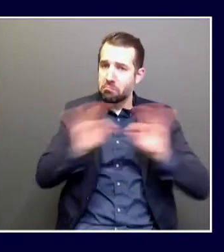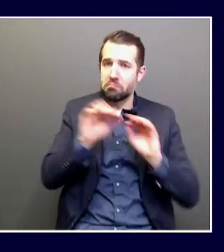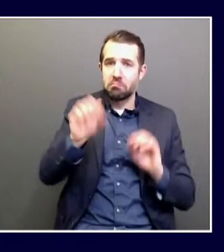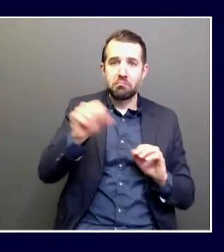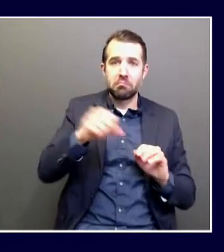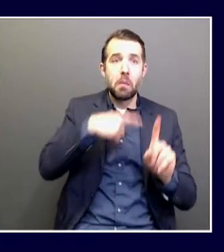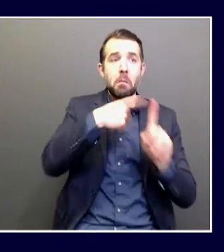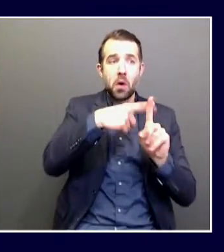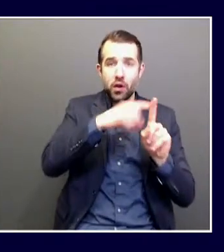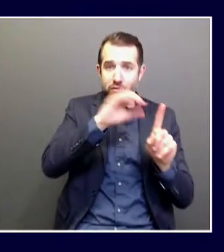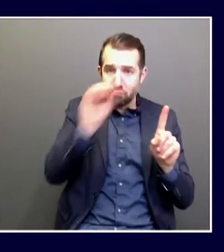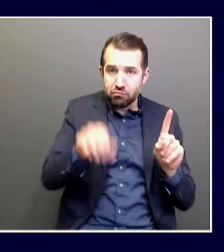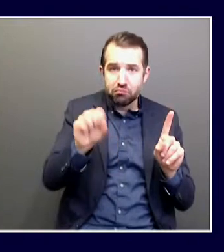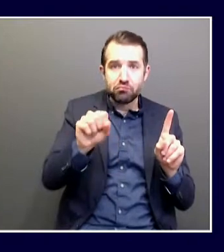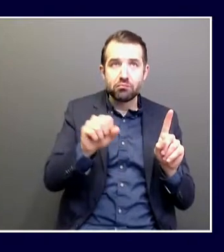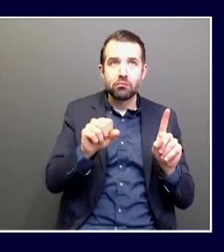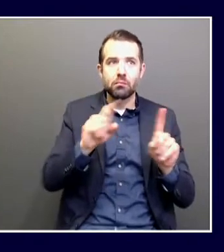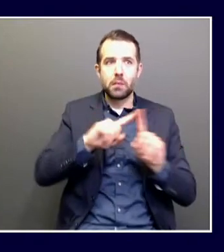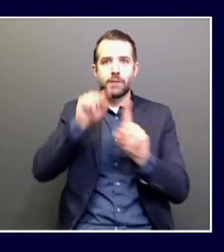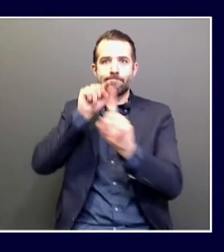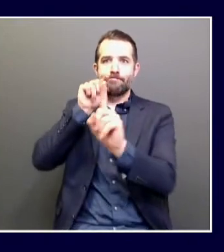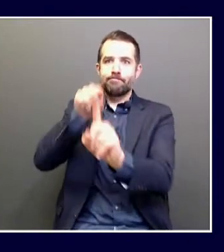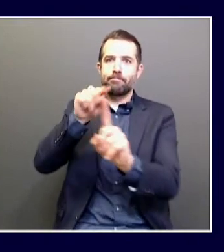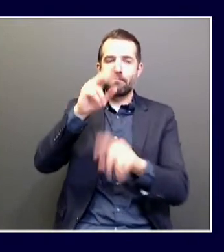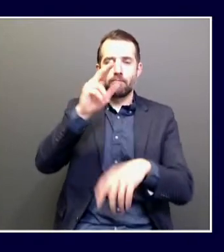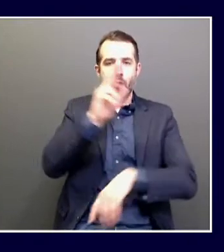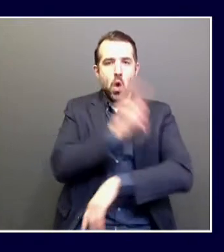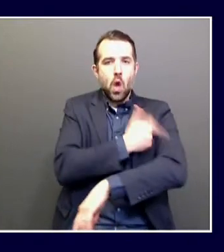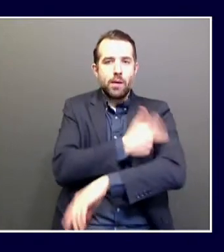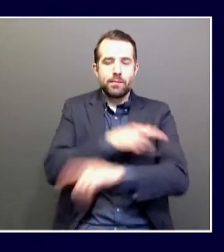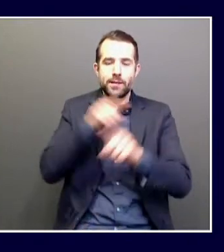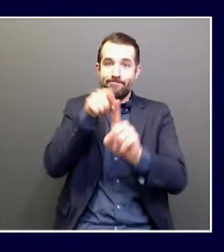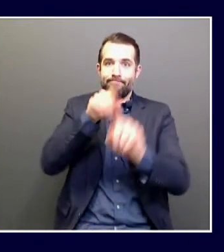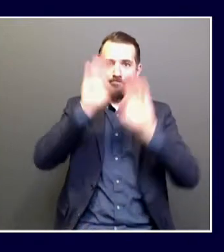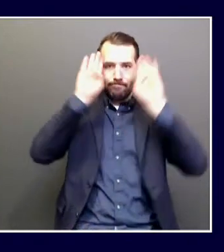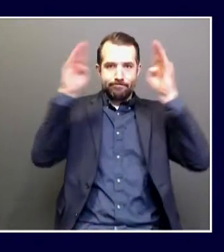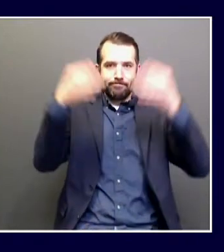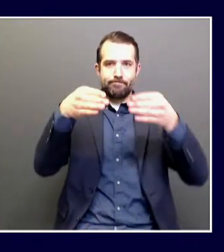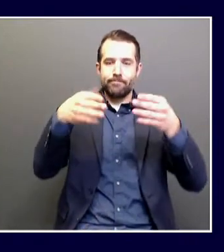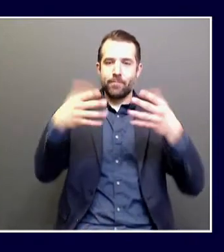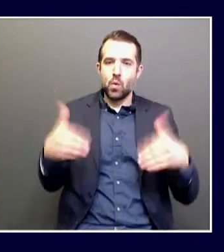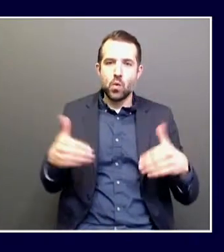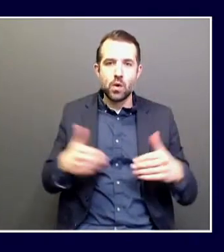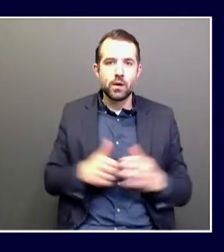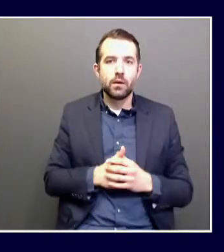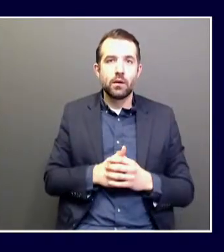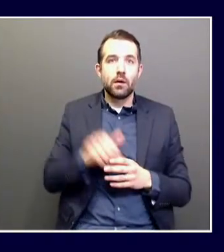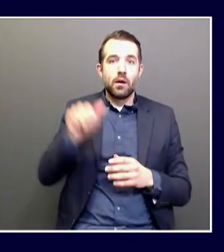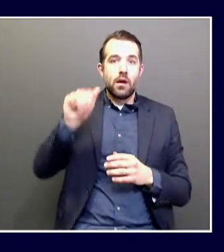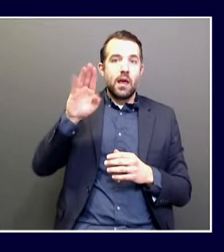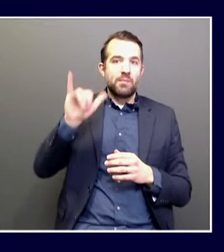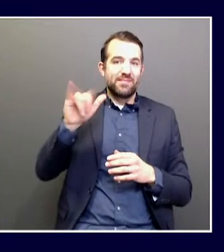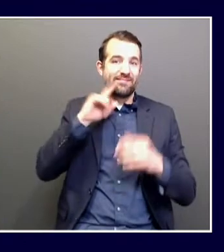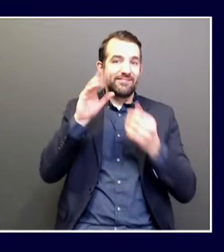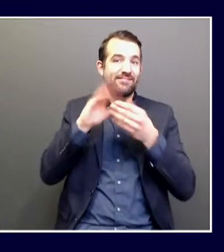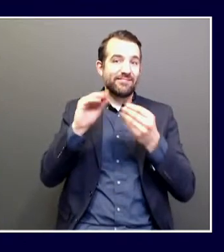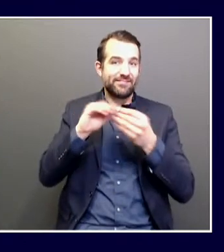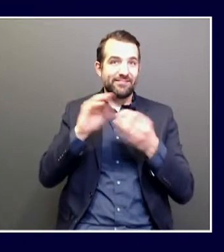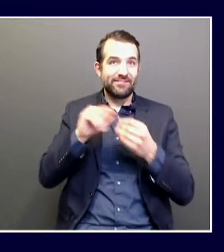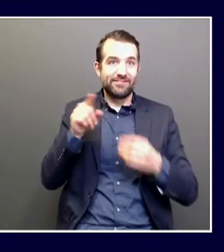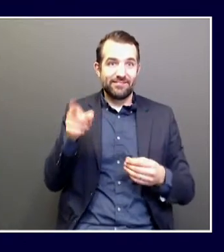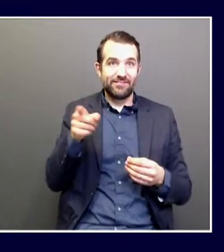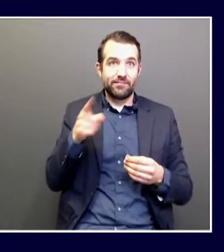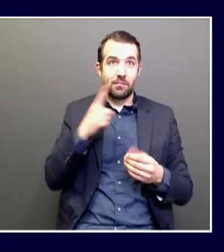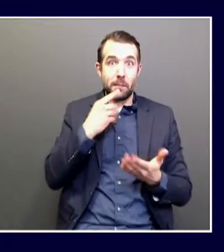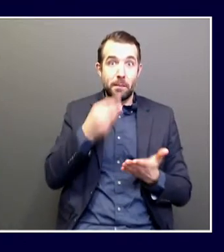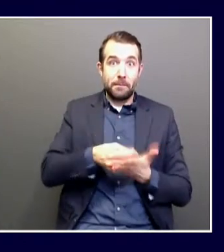For example, to go back to a theme that Amy noted a moment ago, with more and more people testing at home, what does that mean for those who are